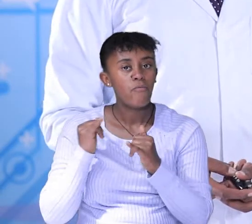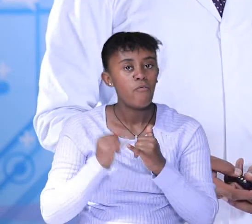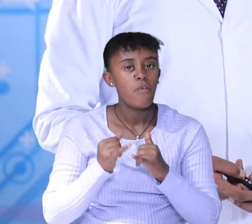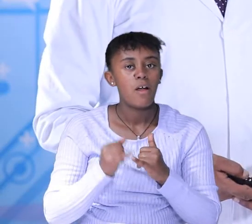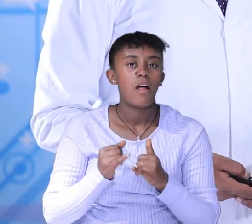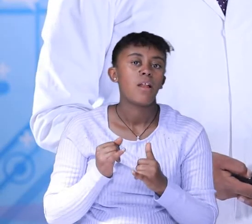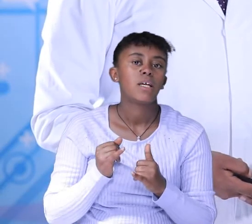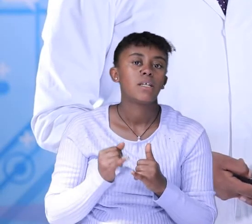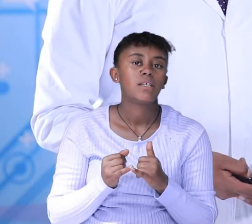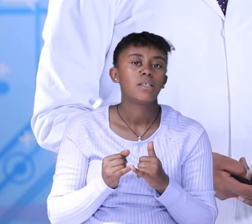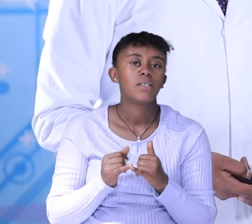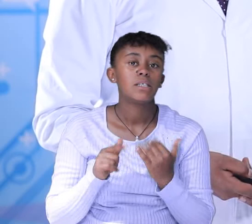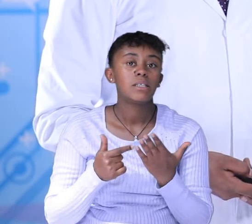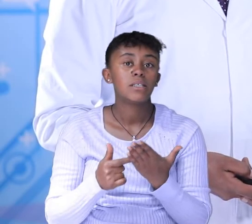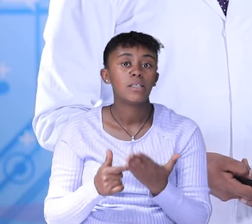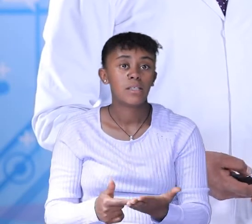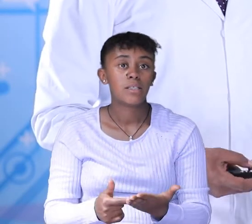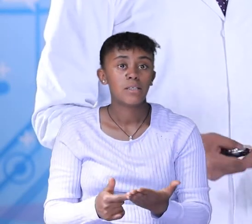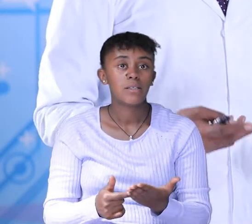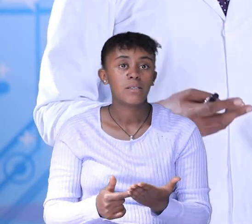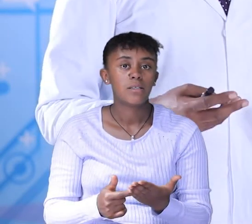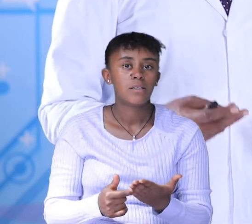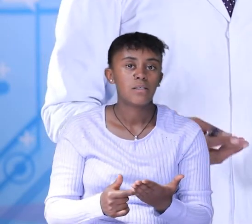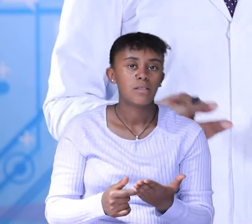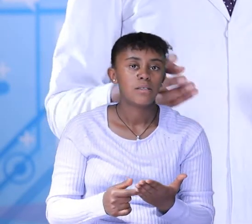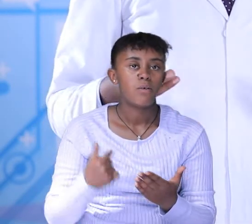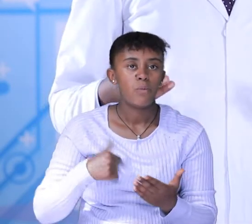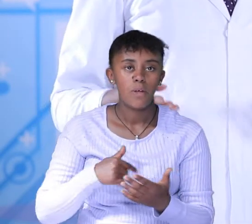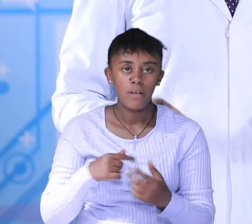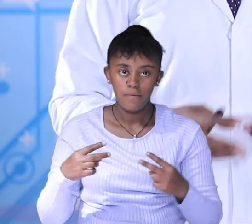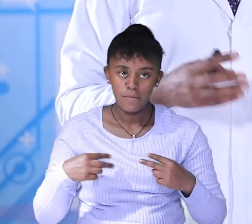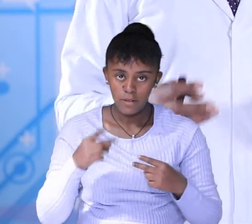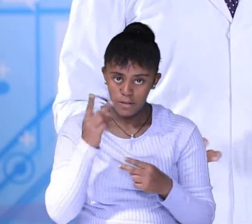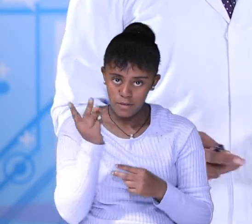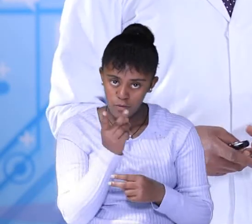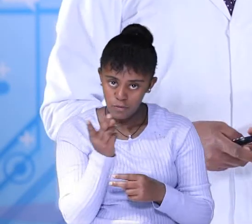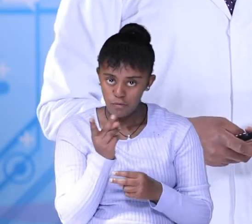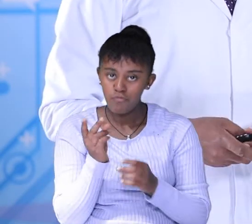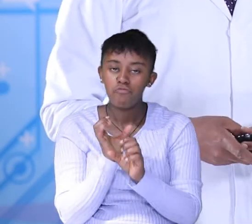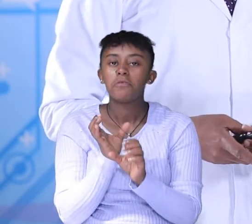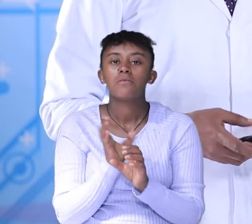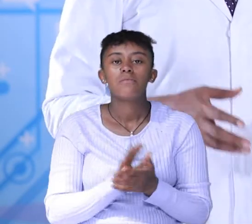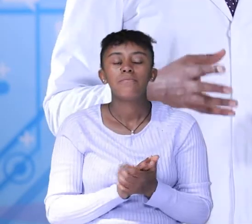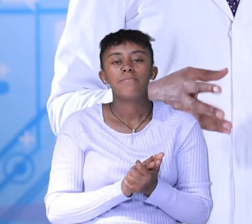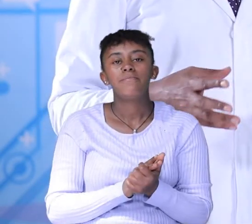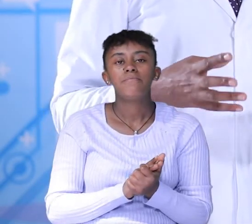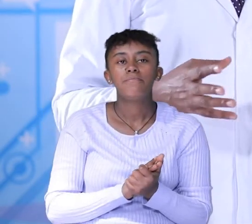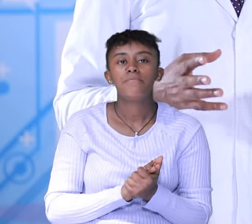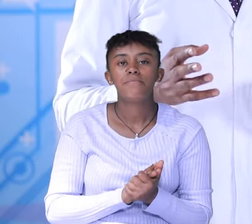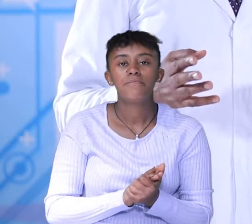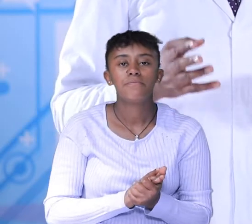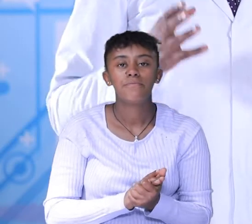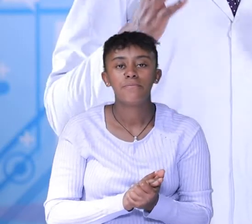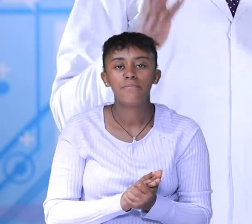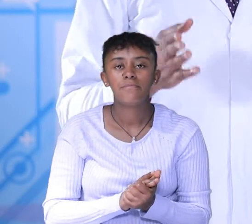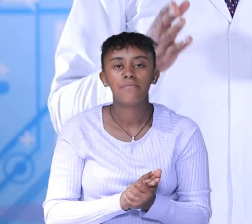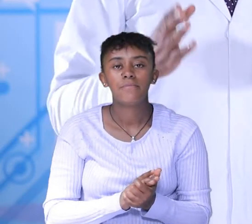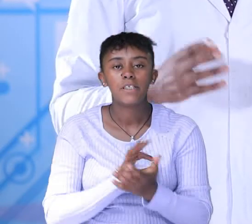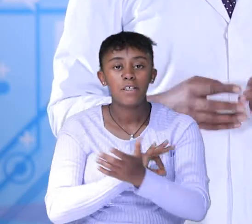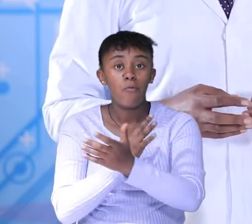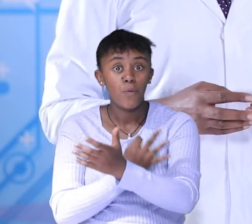direction. Therefore, from the right side of the straight current carrying conductor, there is a magnetic field which is